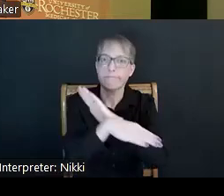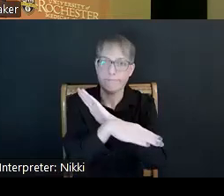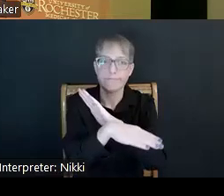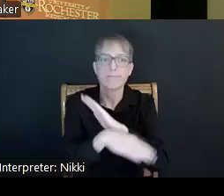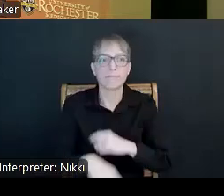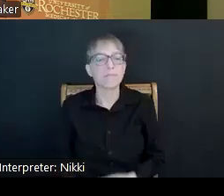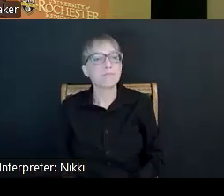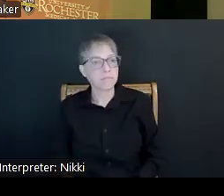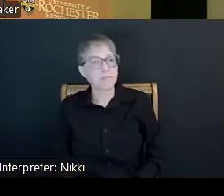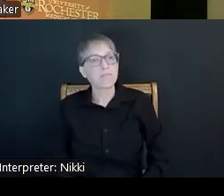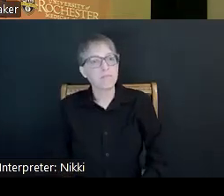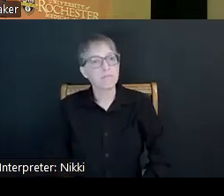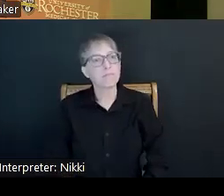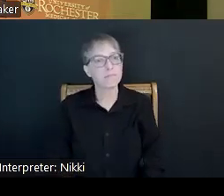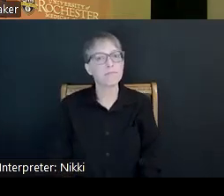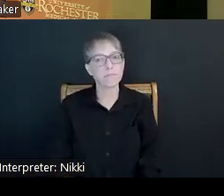over.